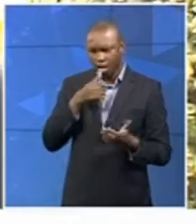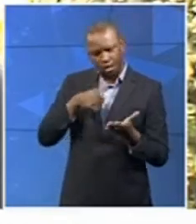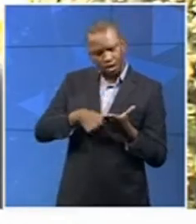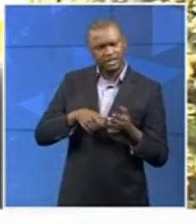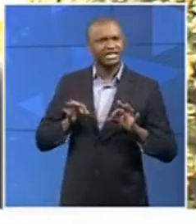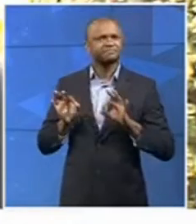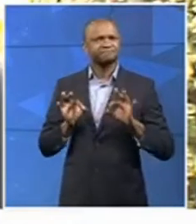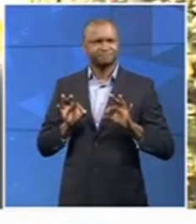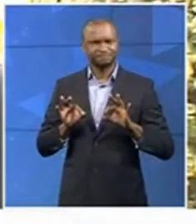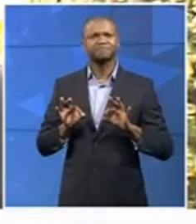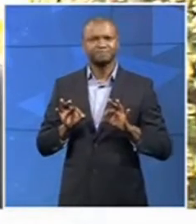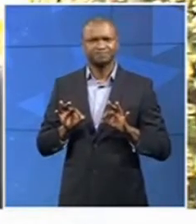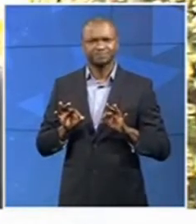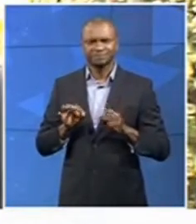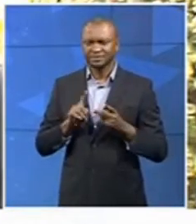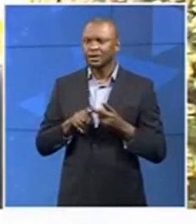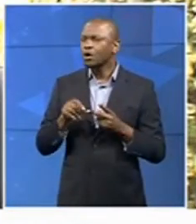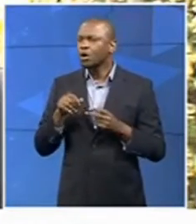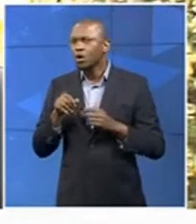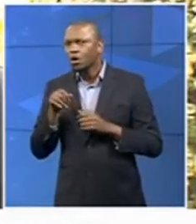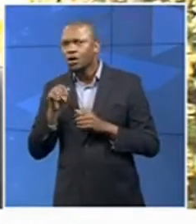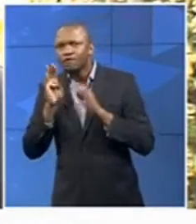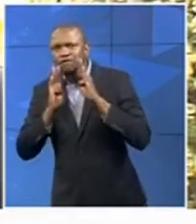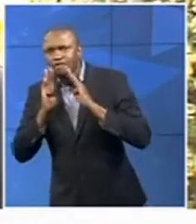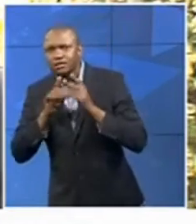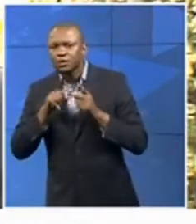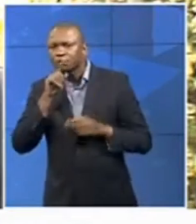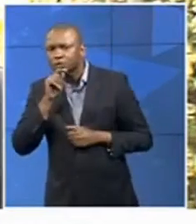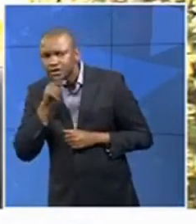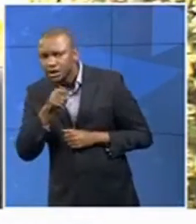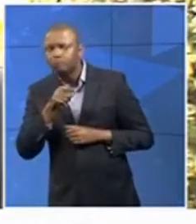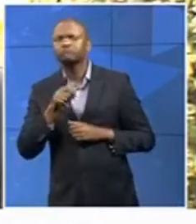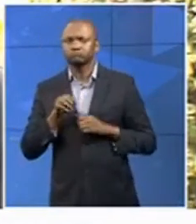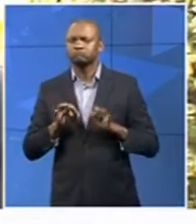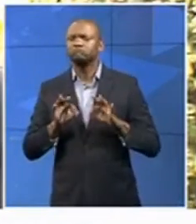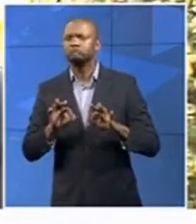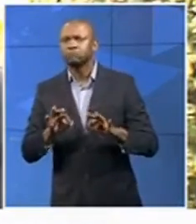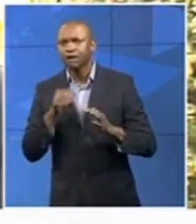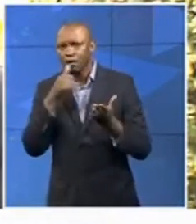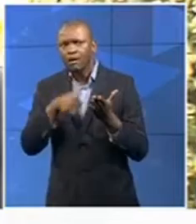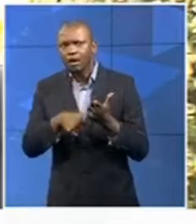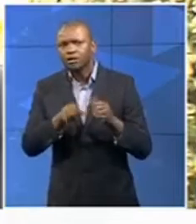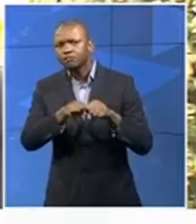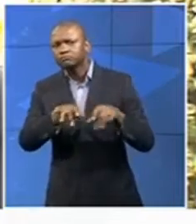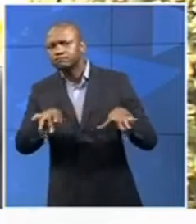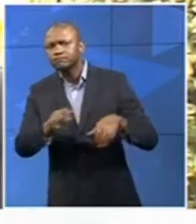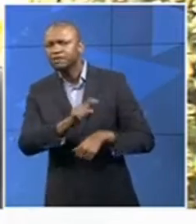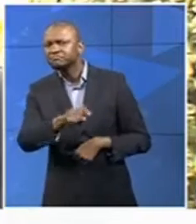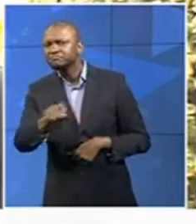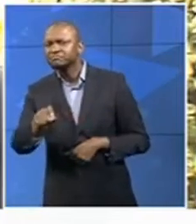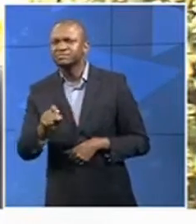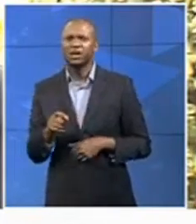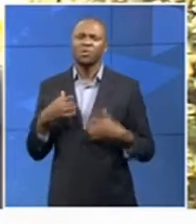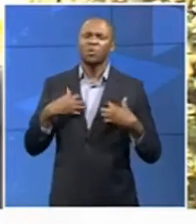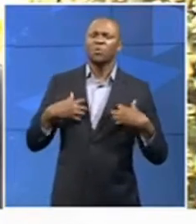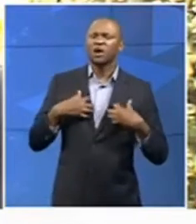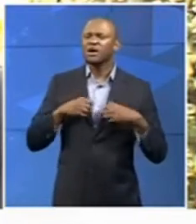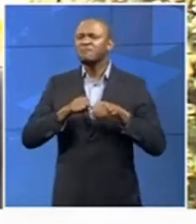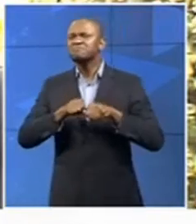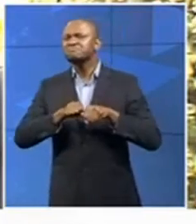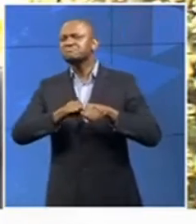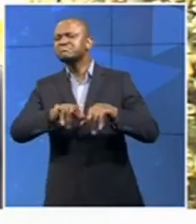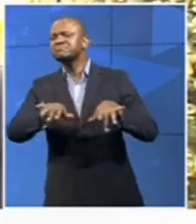legit, as in the social media. The only thing that they're worried about is how the letters got out. They're baffled, and in fact it's a matter that they take